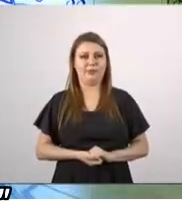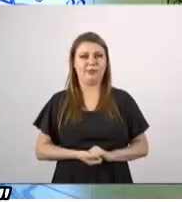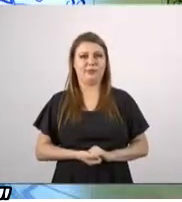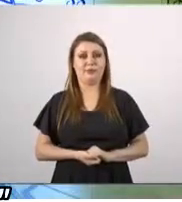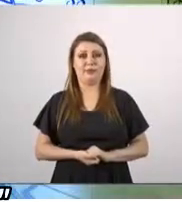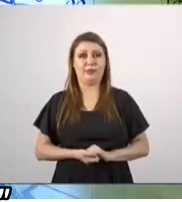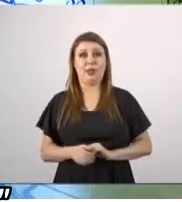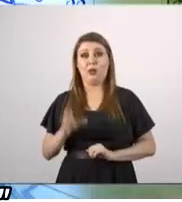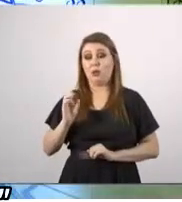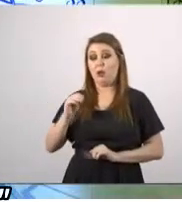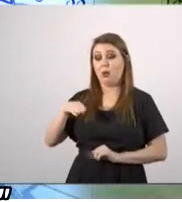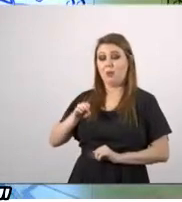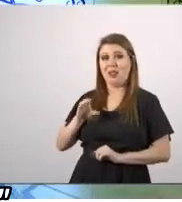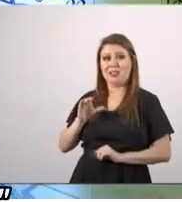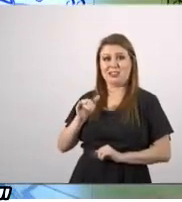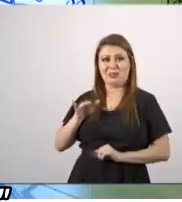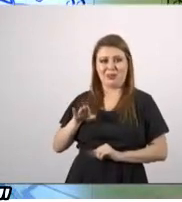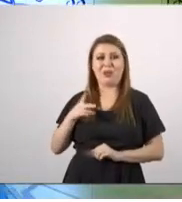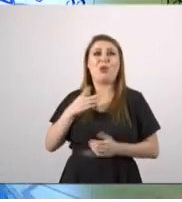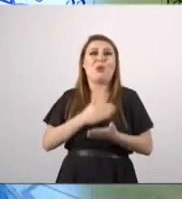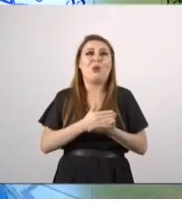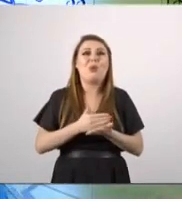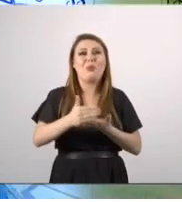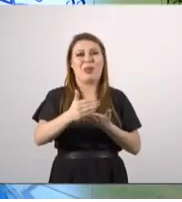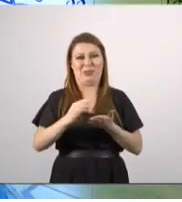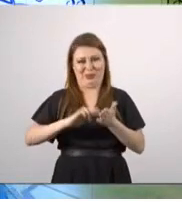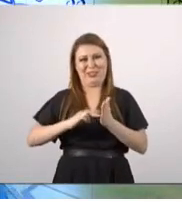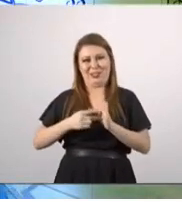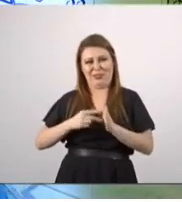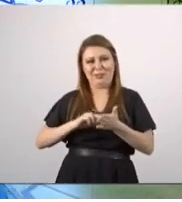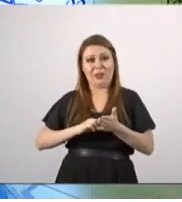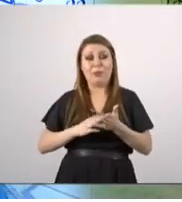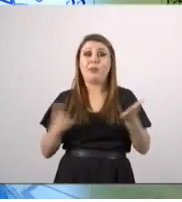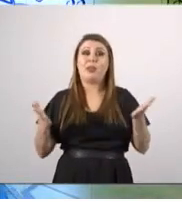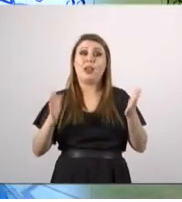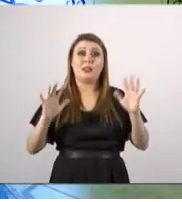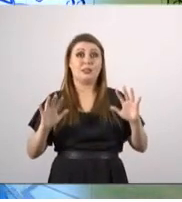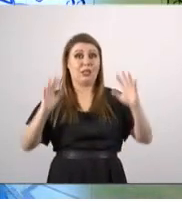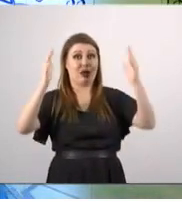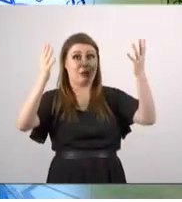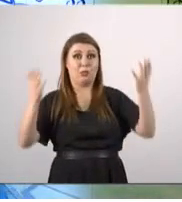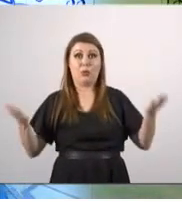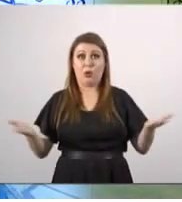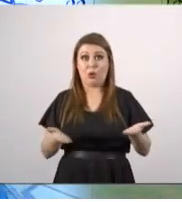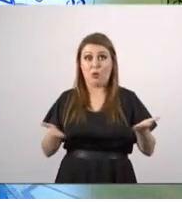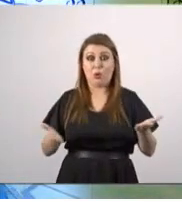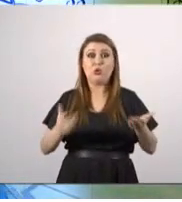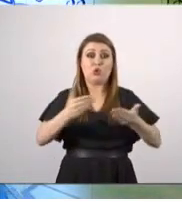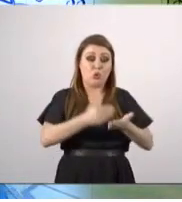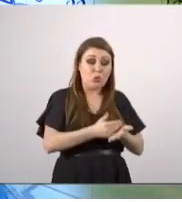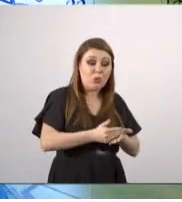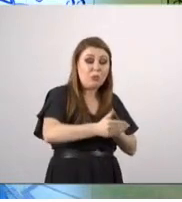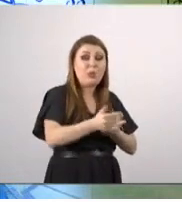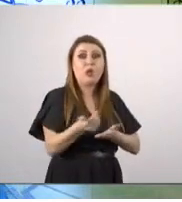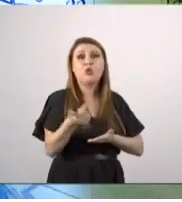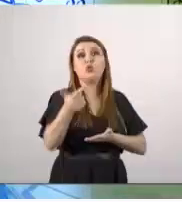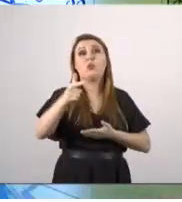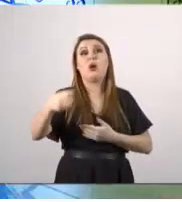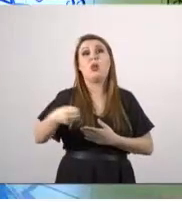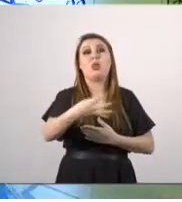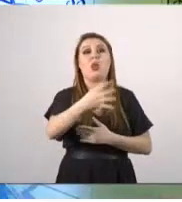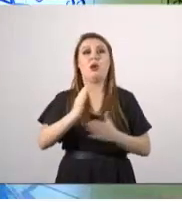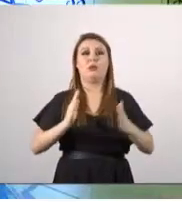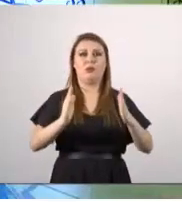Commencement significa começo. E a cerimônia de hoje marca o início de uma nova etapa, um